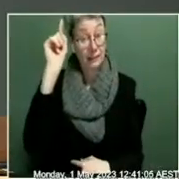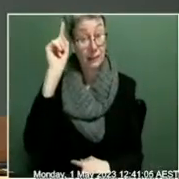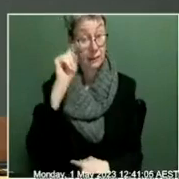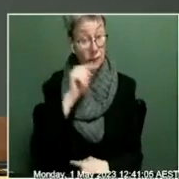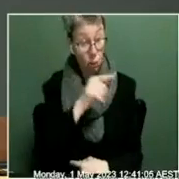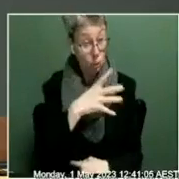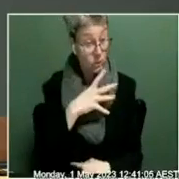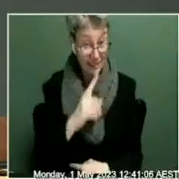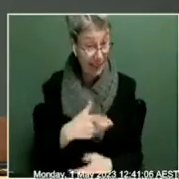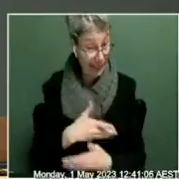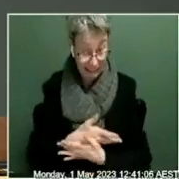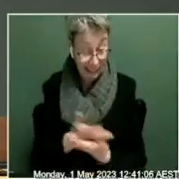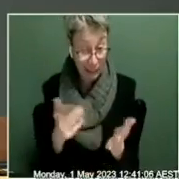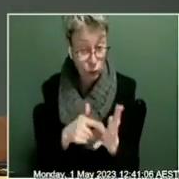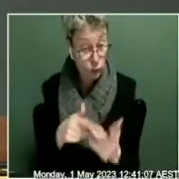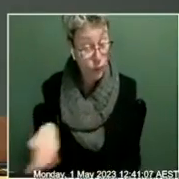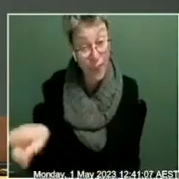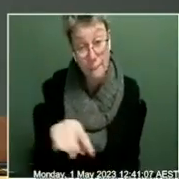to,